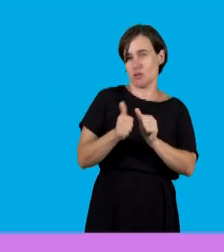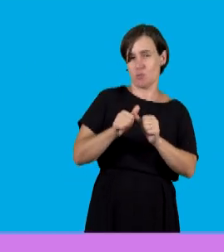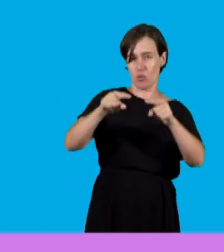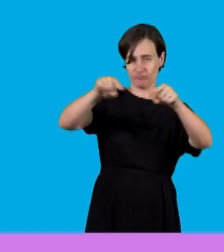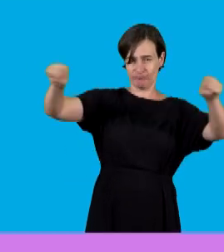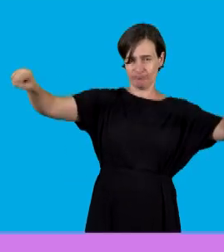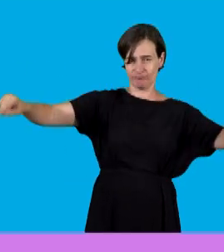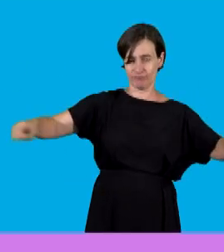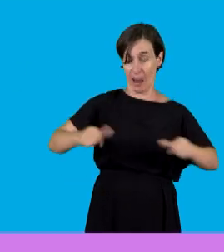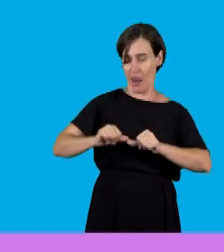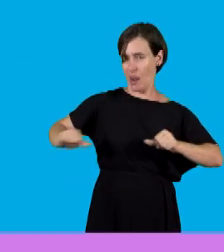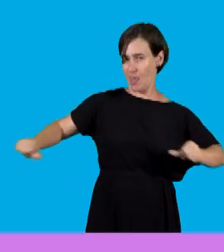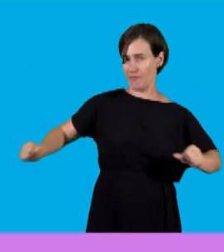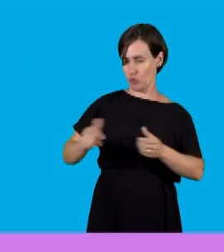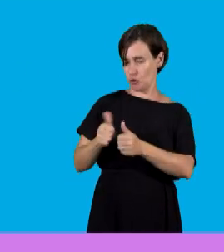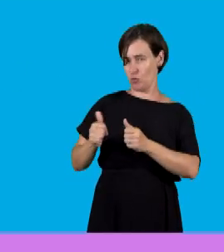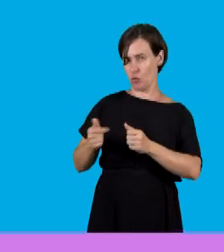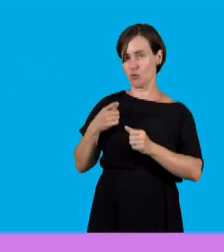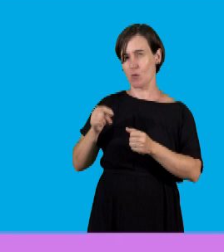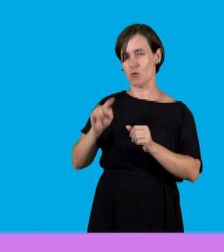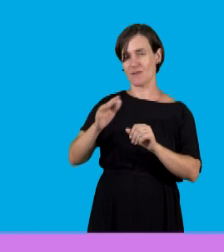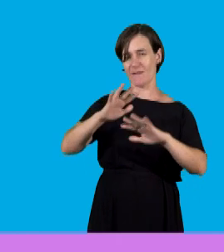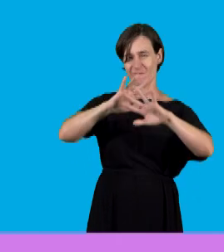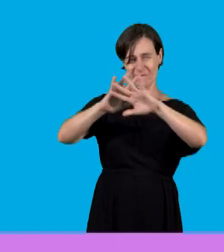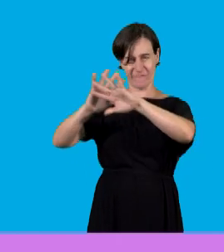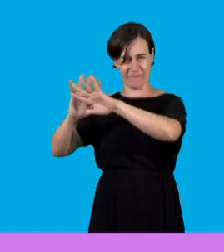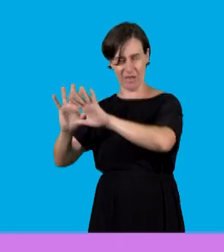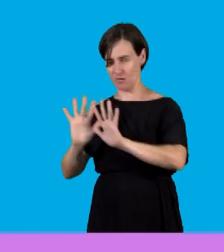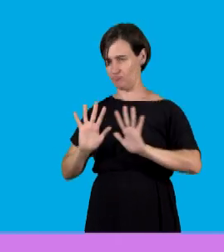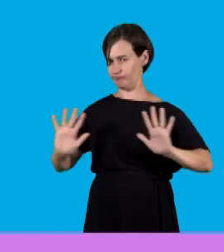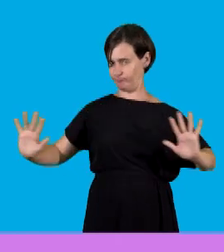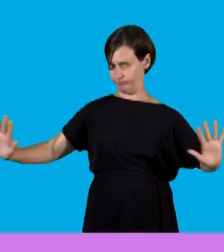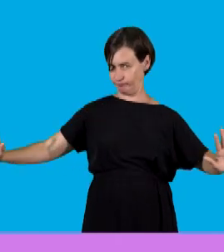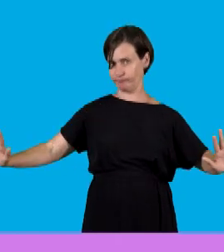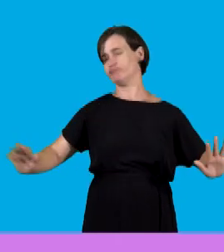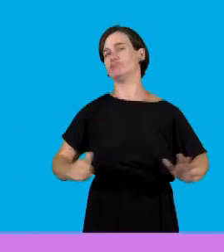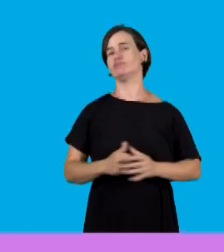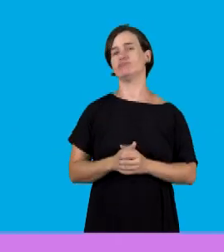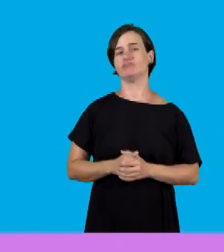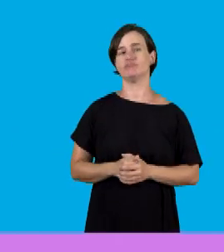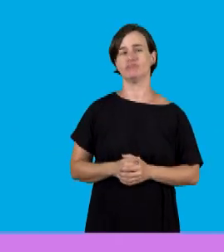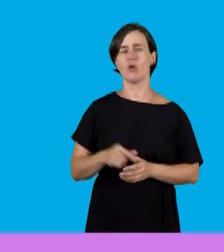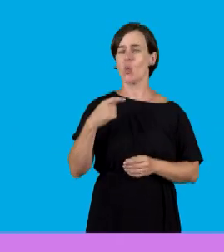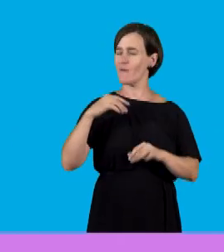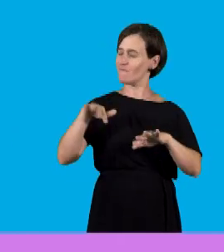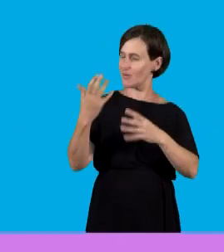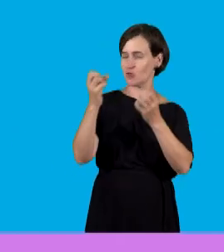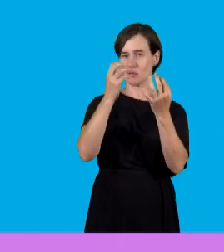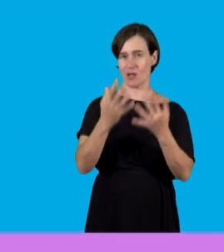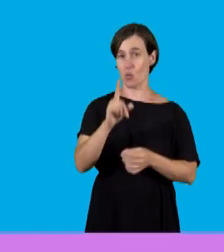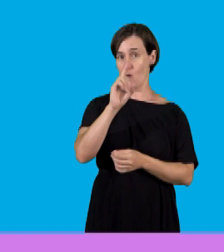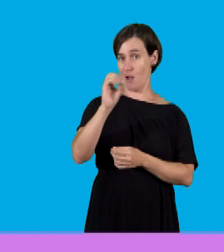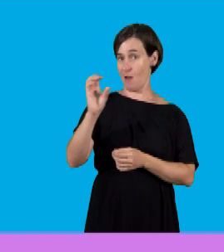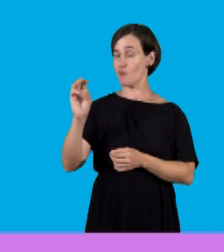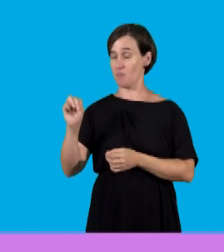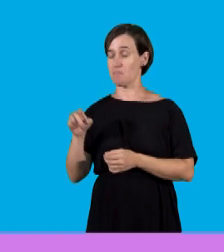so Kaya wants to fence along that length. What was the actual length that we calculated? It was 100 meters,